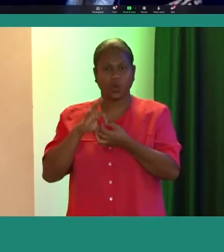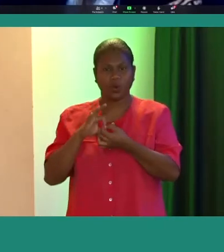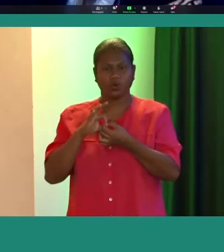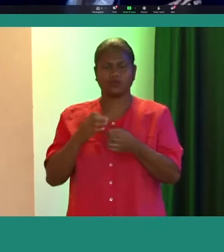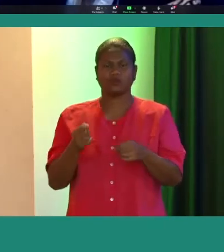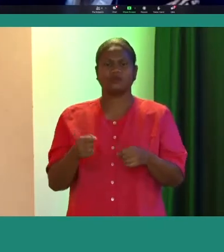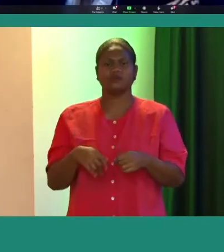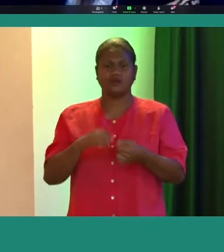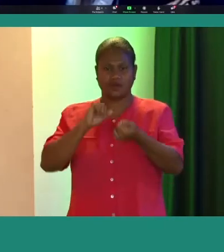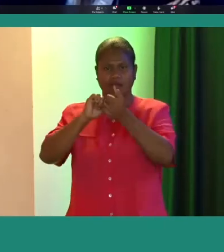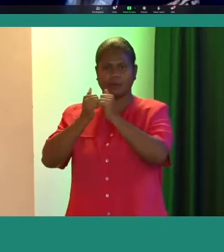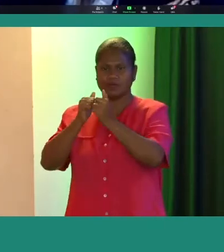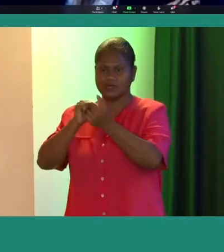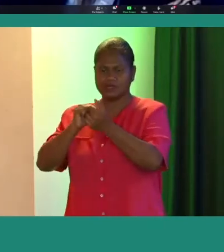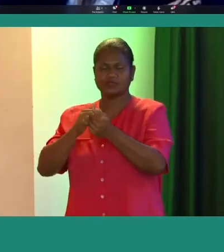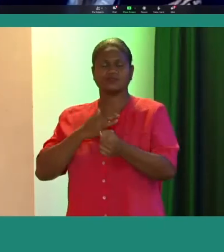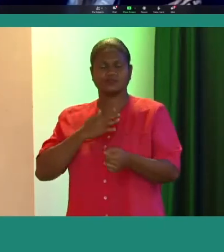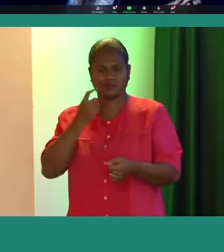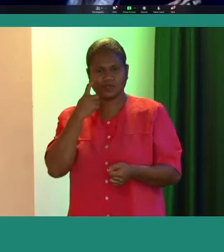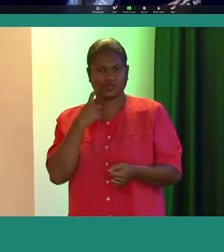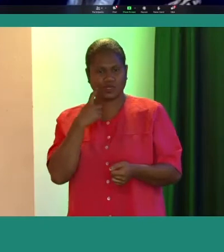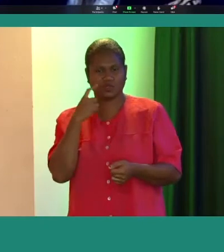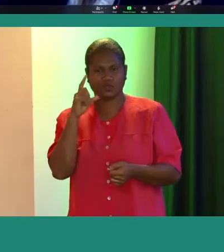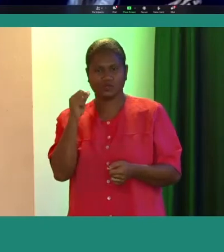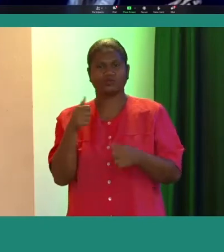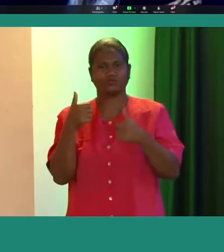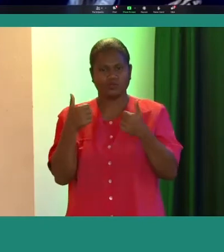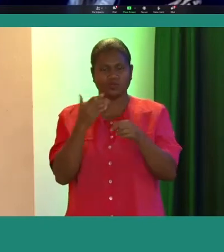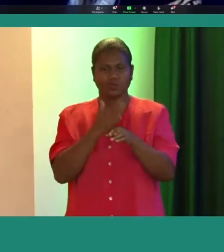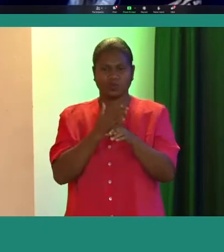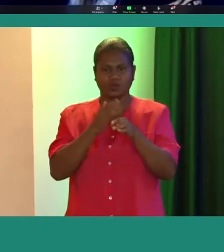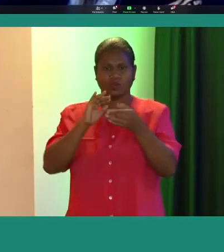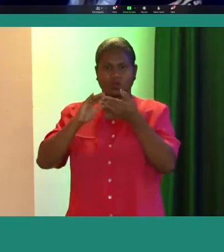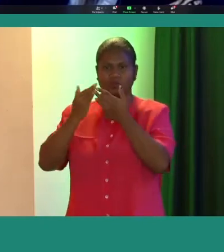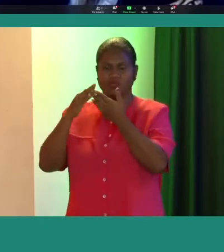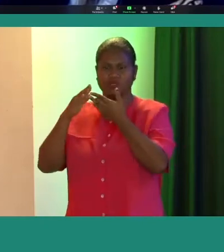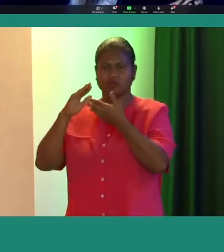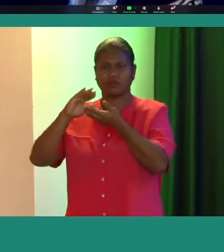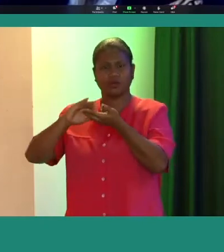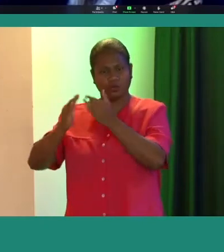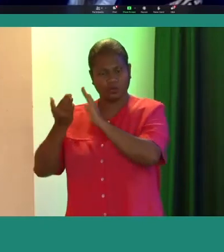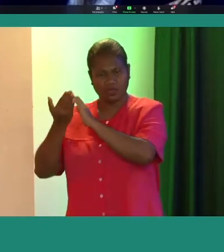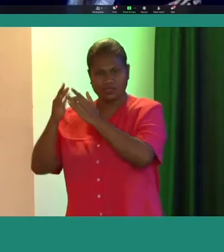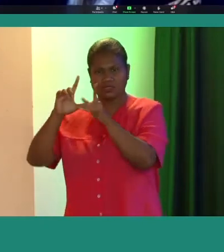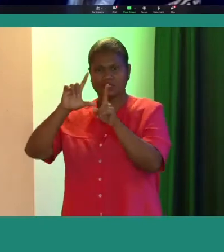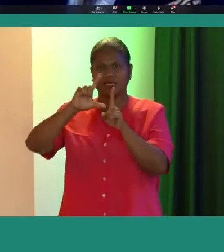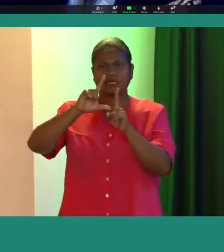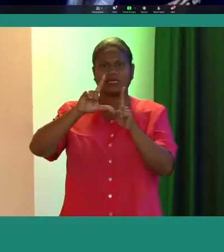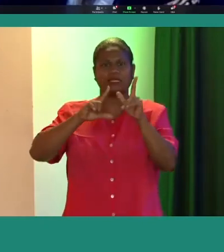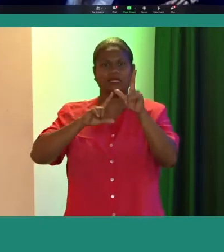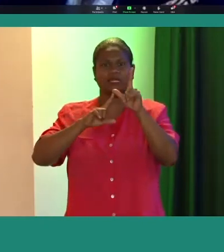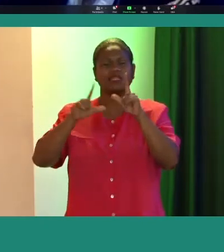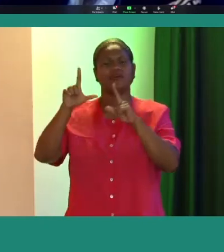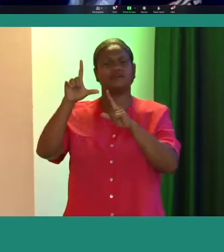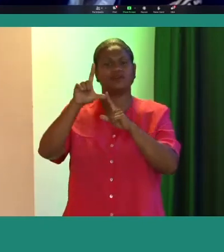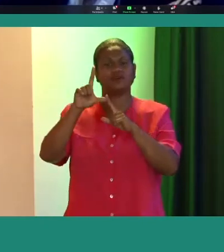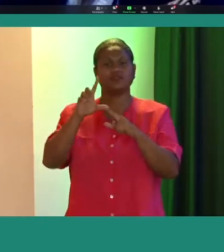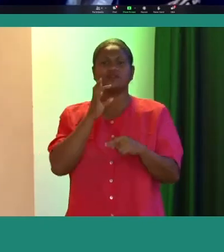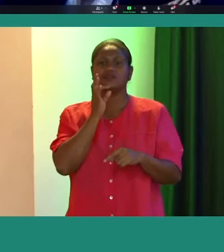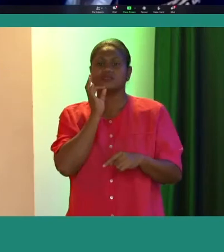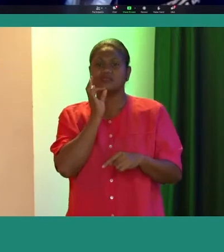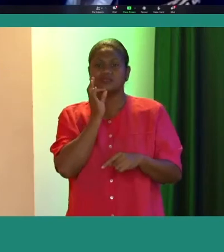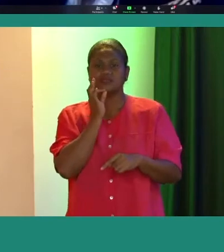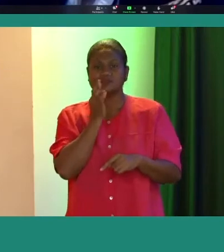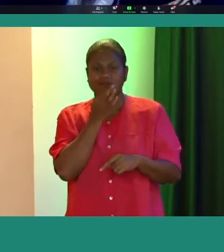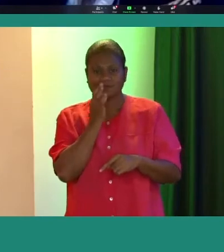do work and good work in the community level. And we're actually getting more SMEs. So coming on board,